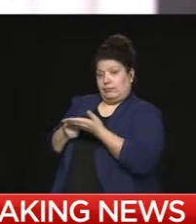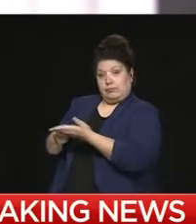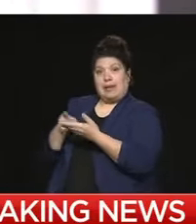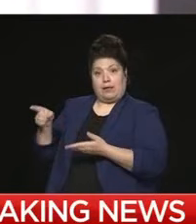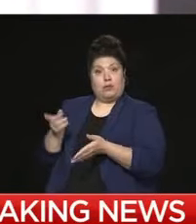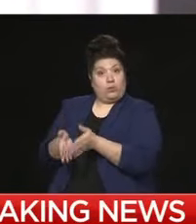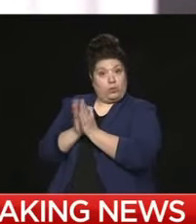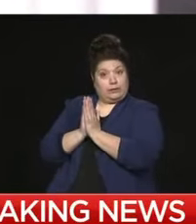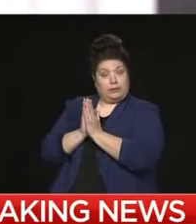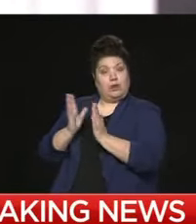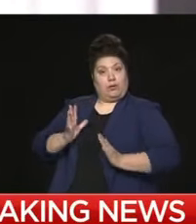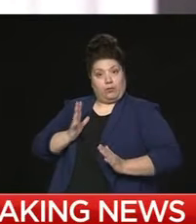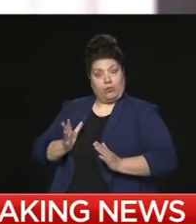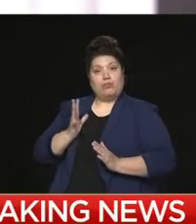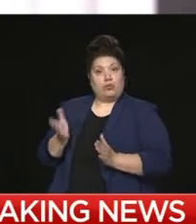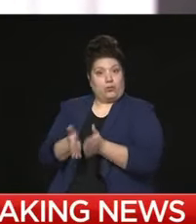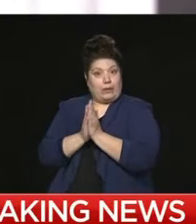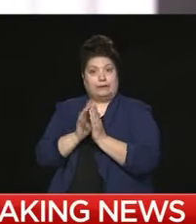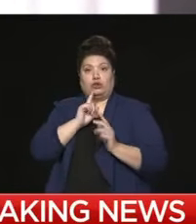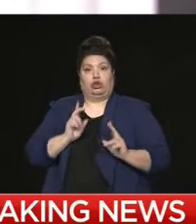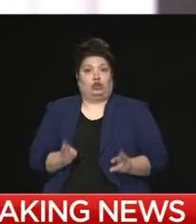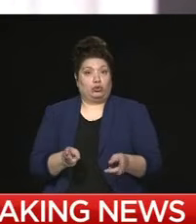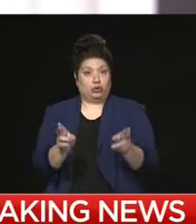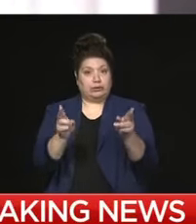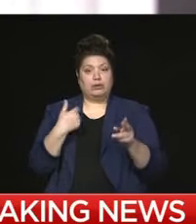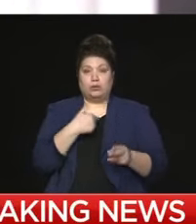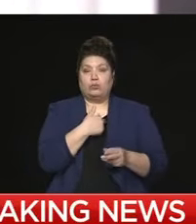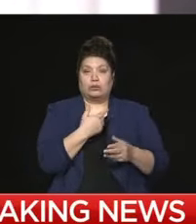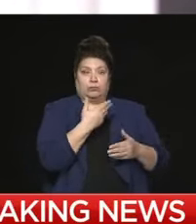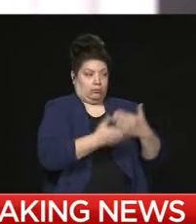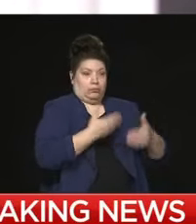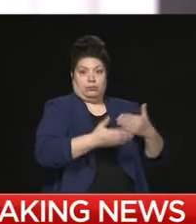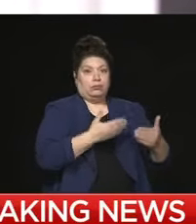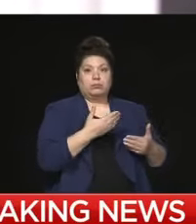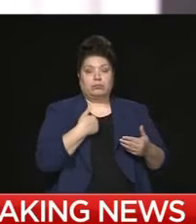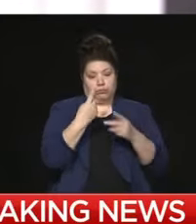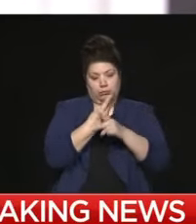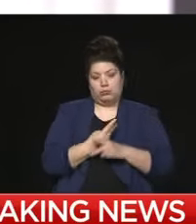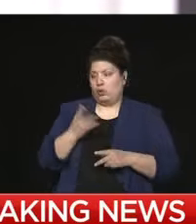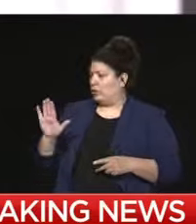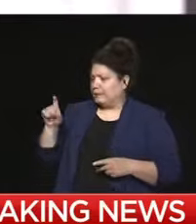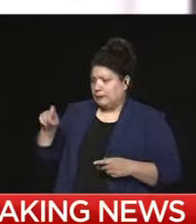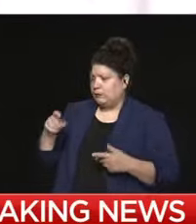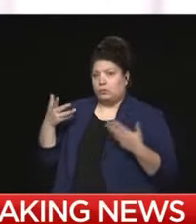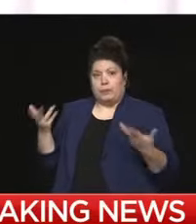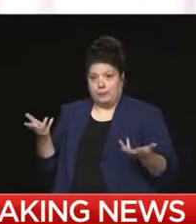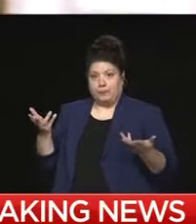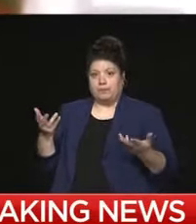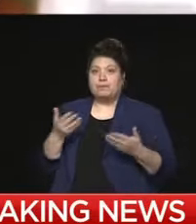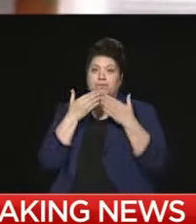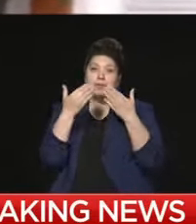So we will do this as quickly as possible to be able to send the help. Merci tout le monde. Thank you, everyone.